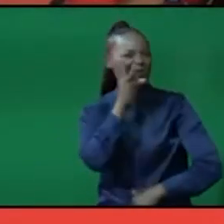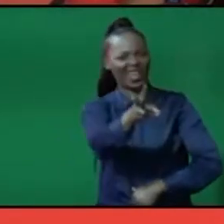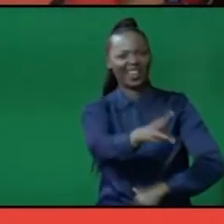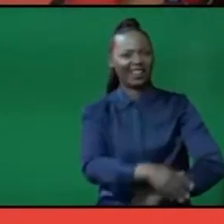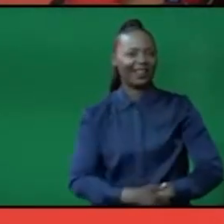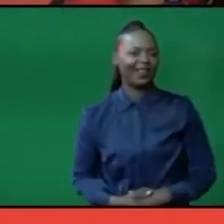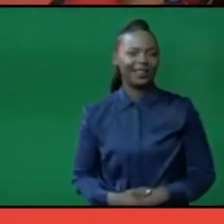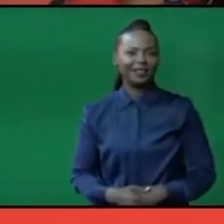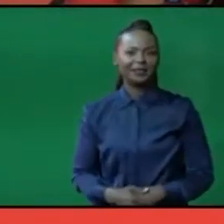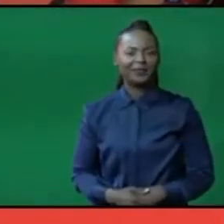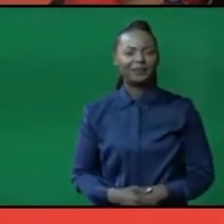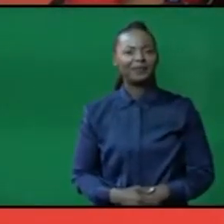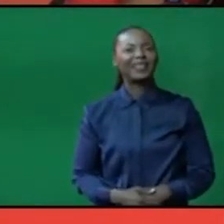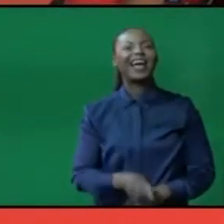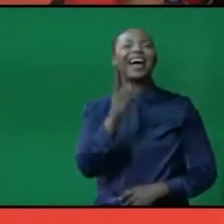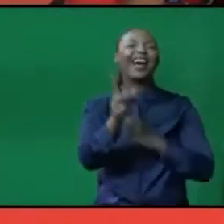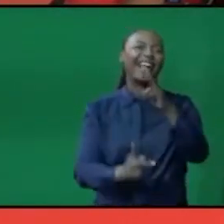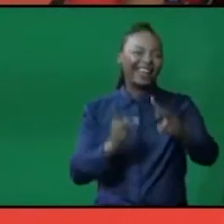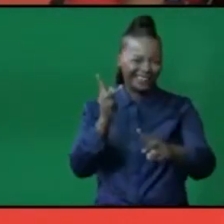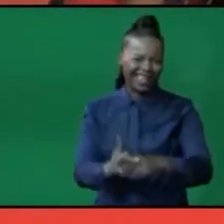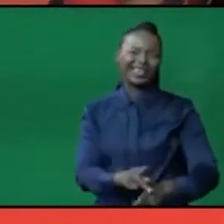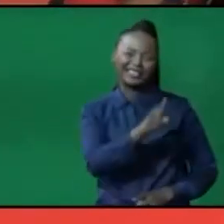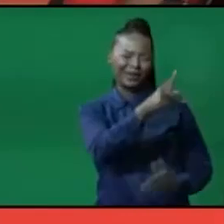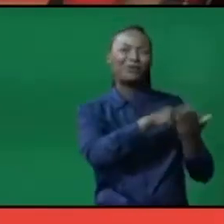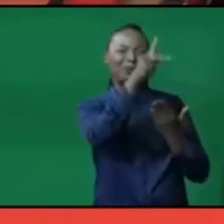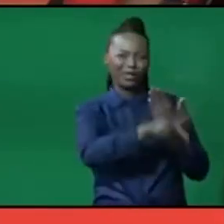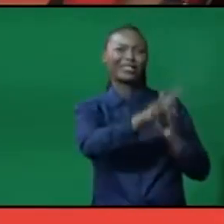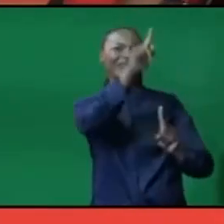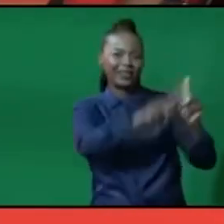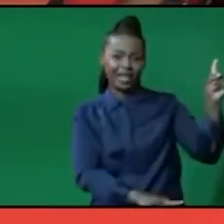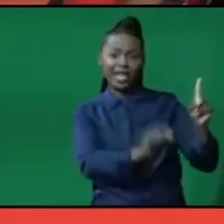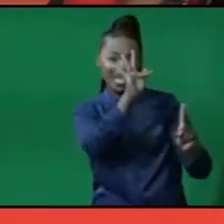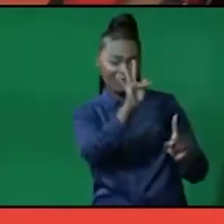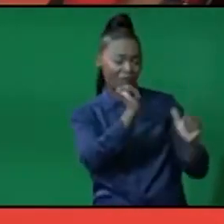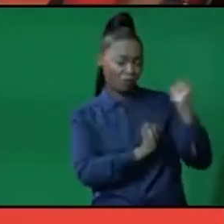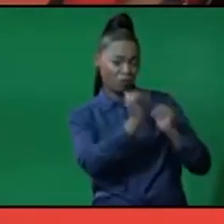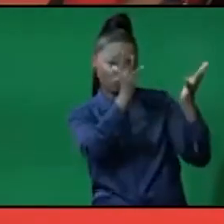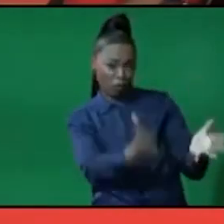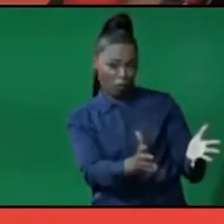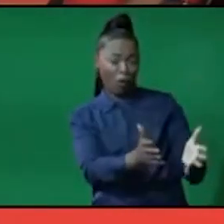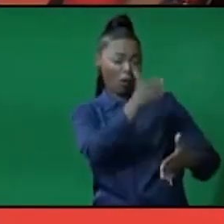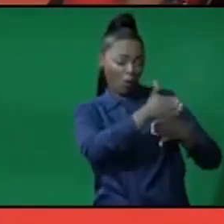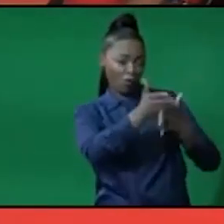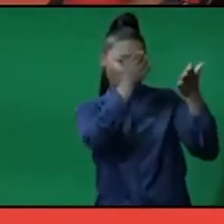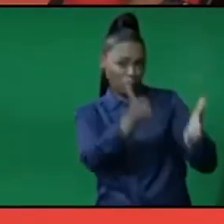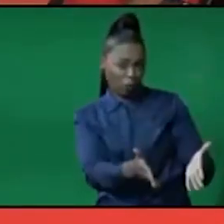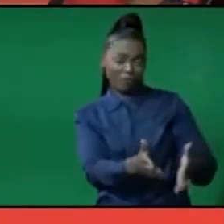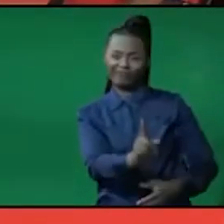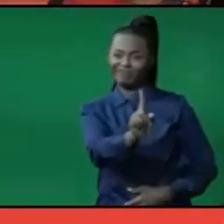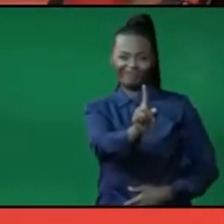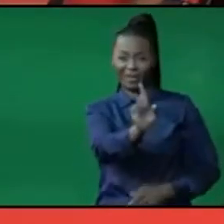It's going to be another failed project if you are continuing with that journey you are continuing